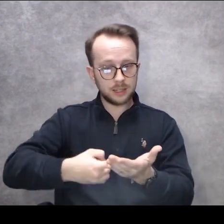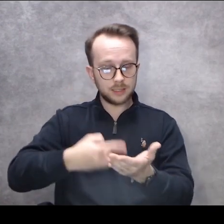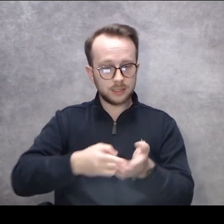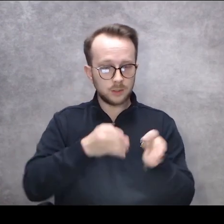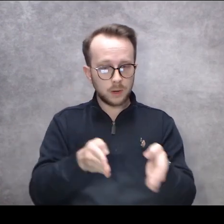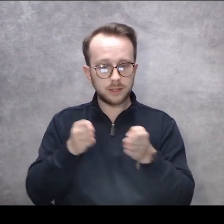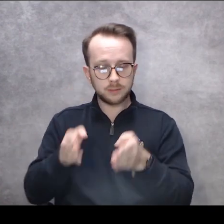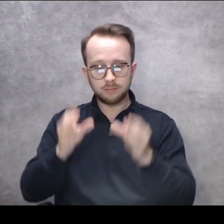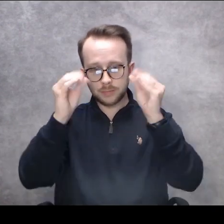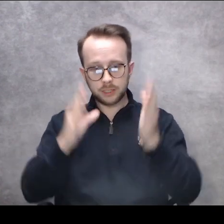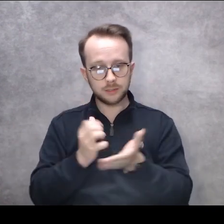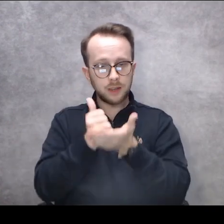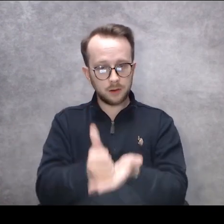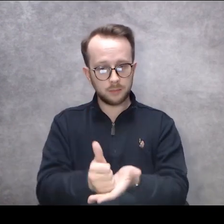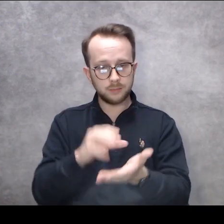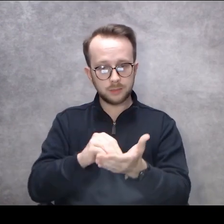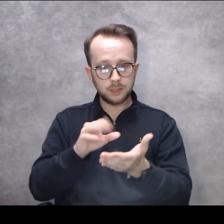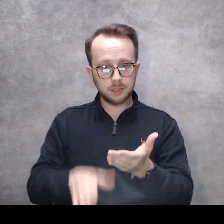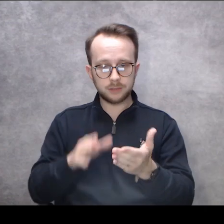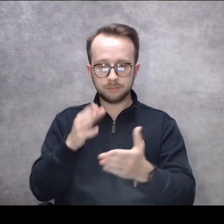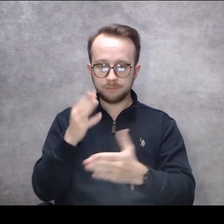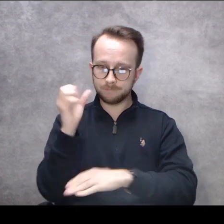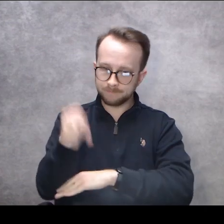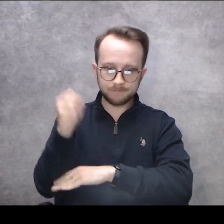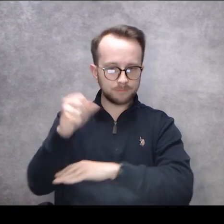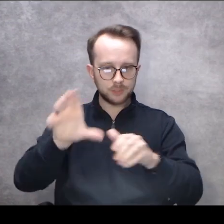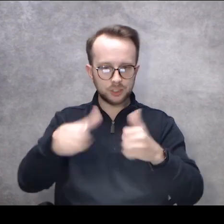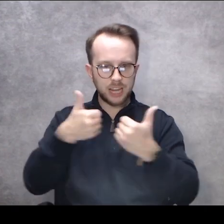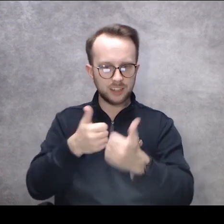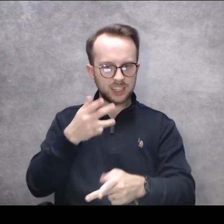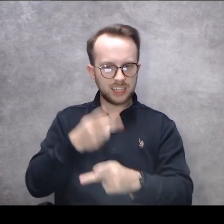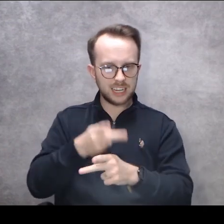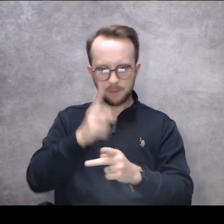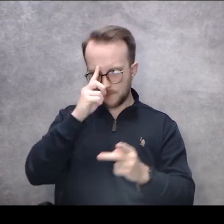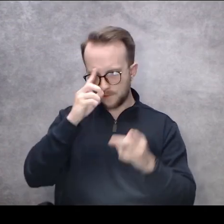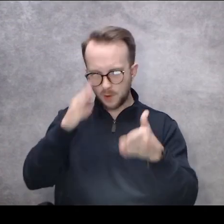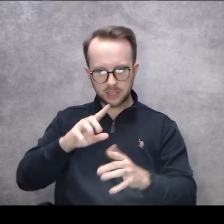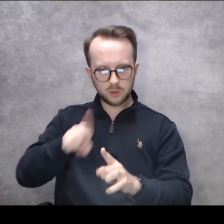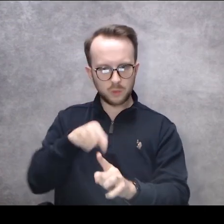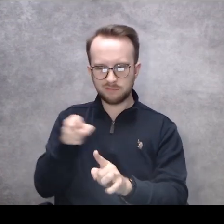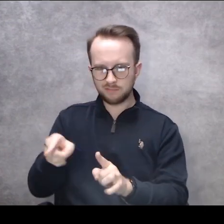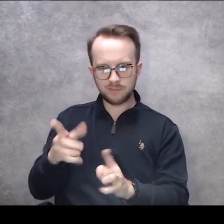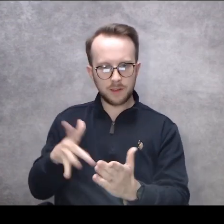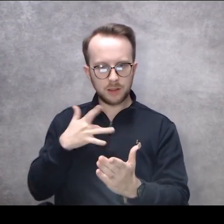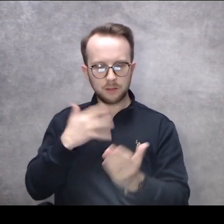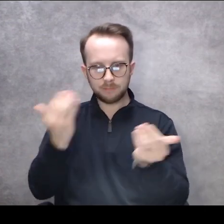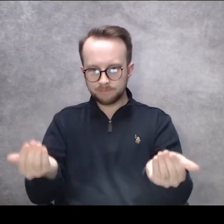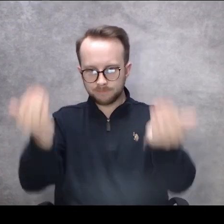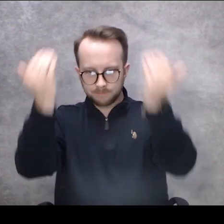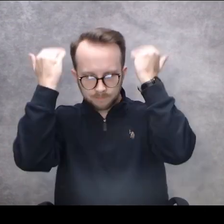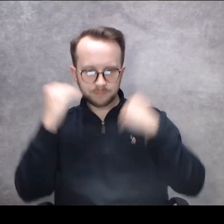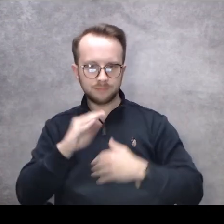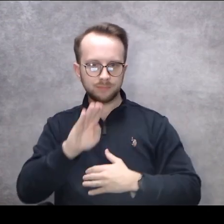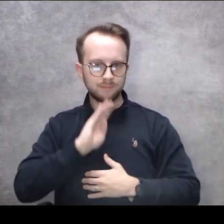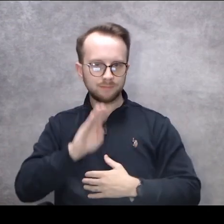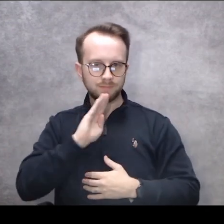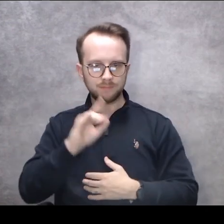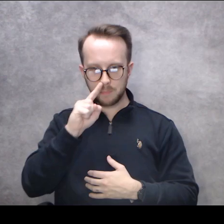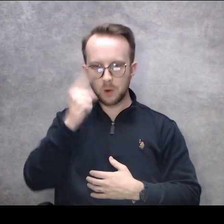help learners overcome challenges and keep them focused when they feel overwhelmed, frustrated, or bored.